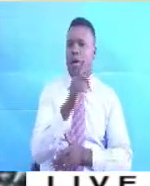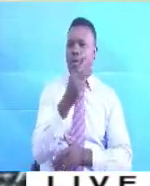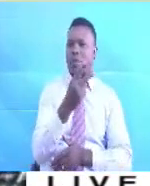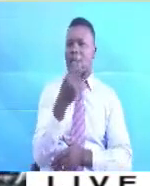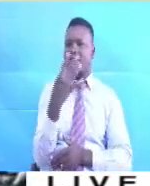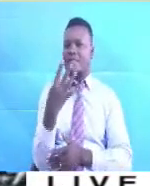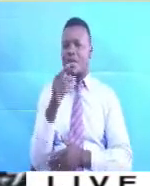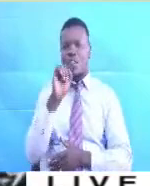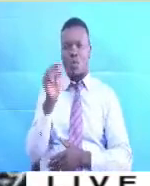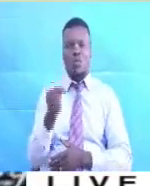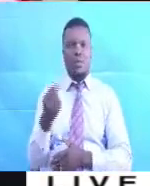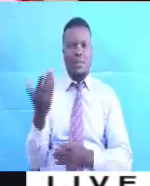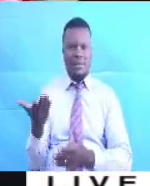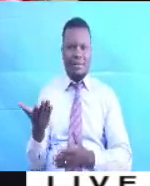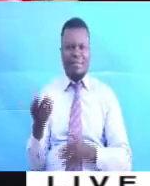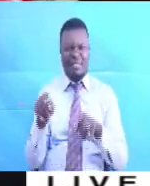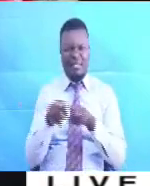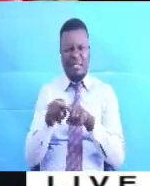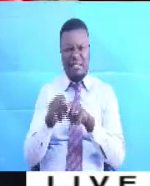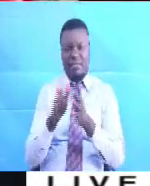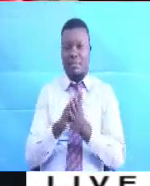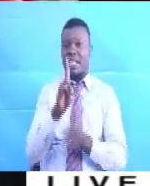124,000 yuan, which is an equivalent of